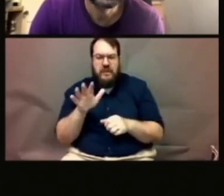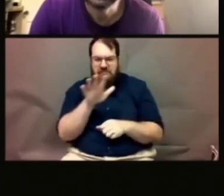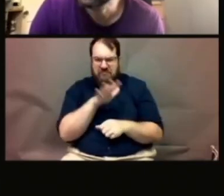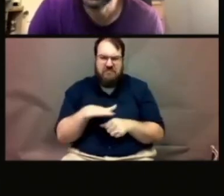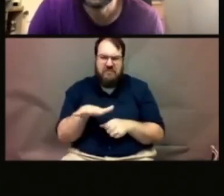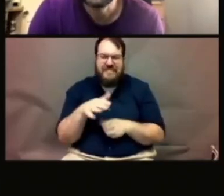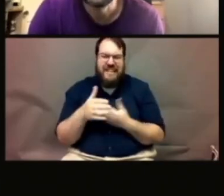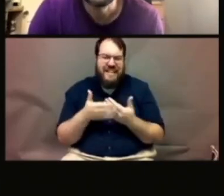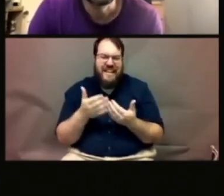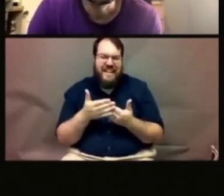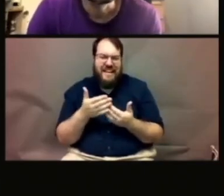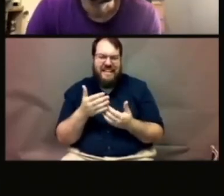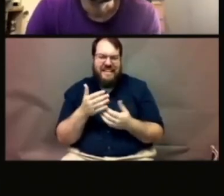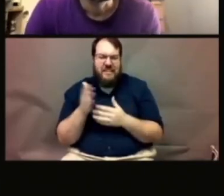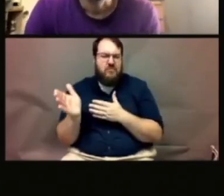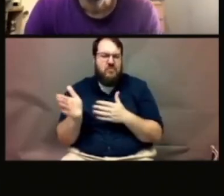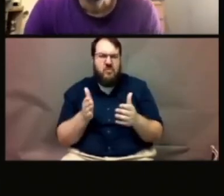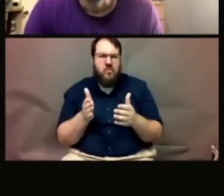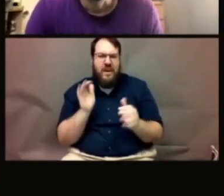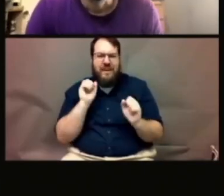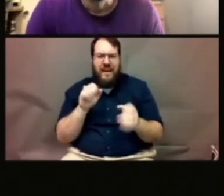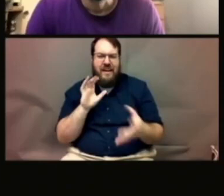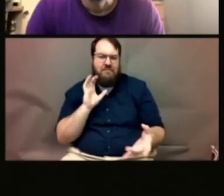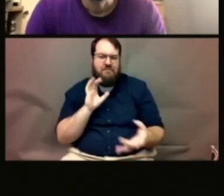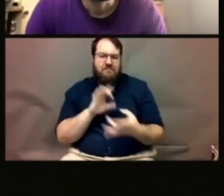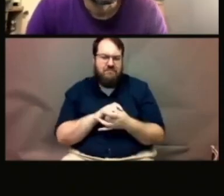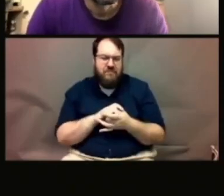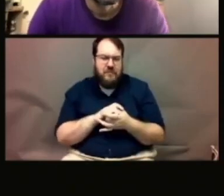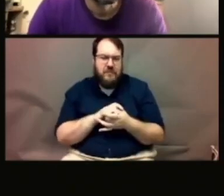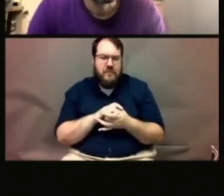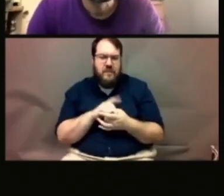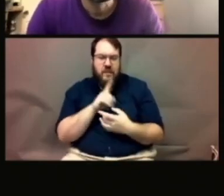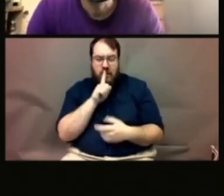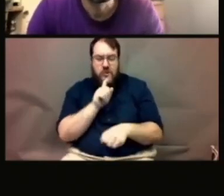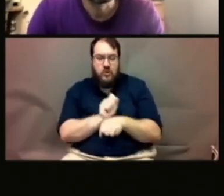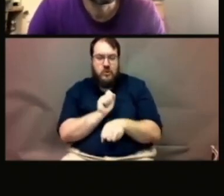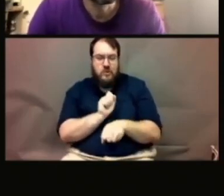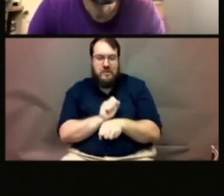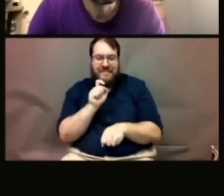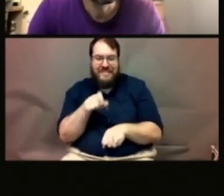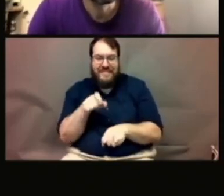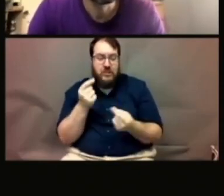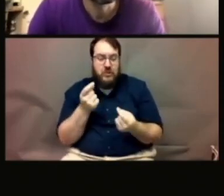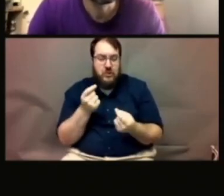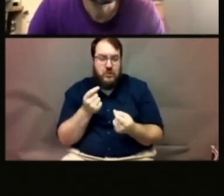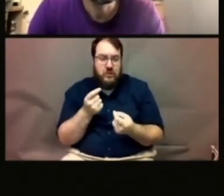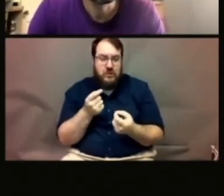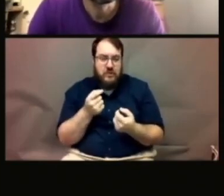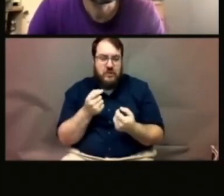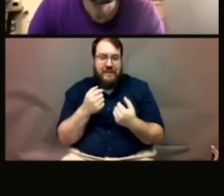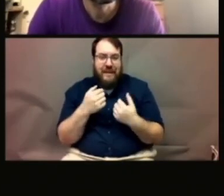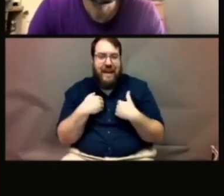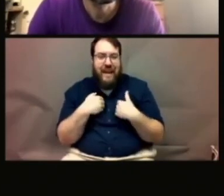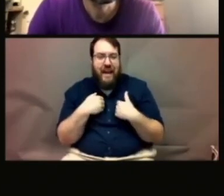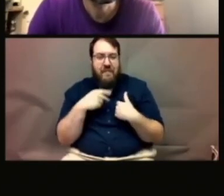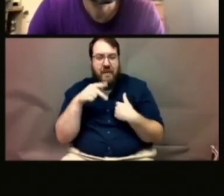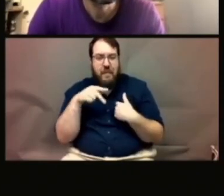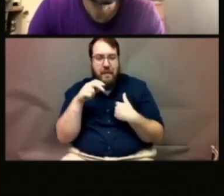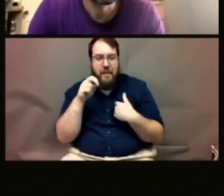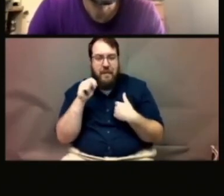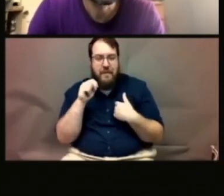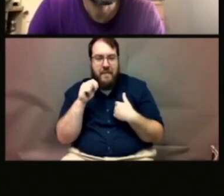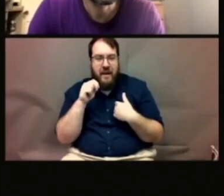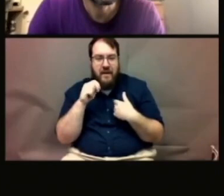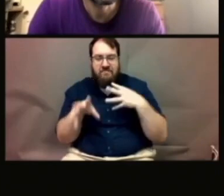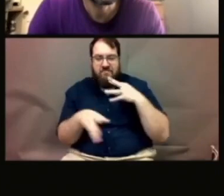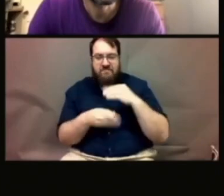easiest way, let me hide all this other stuff. So you don't want to see all that. All you actually have to do is get the pin extension, right? Which is here.